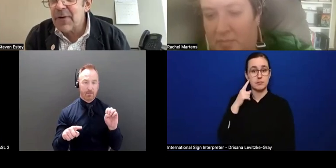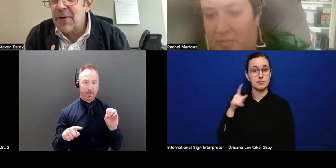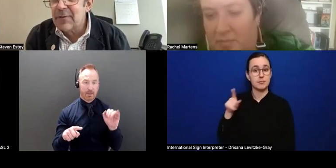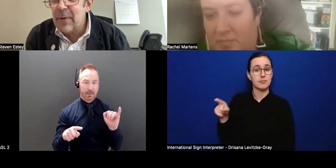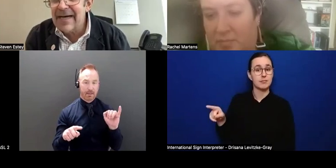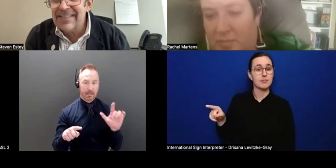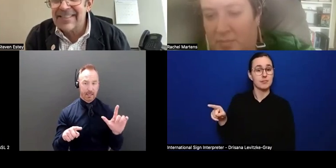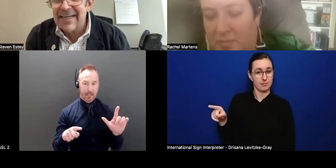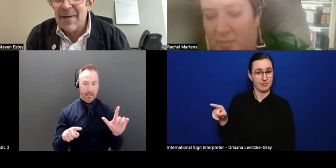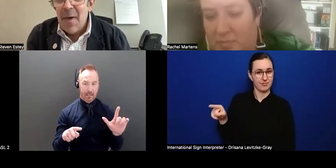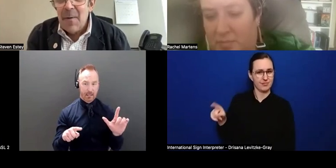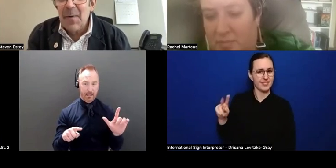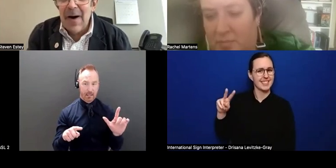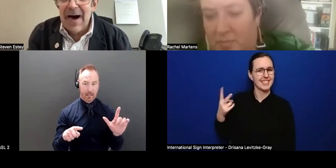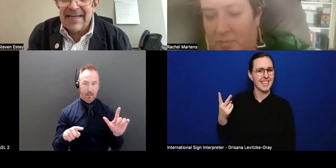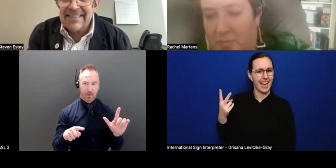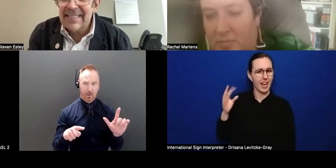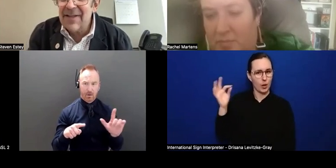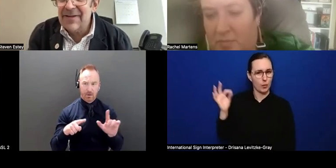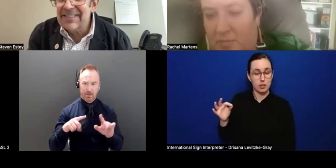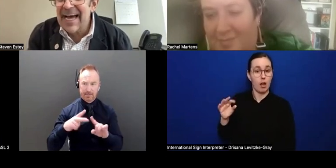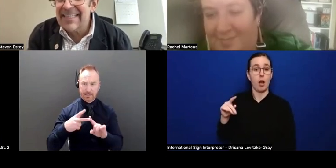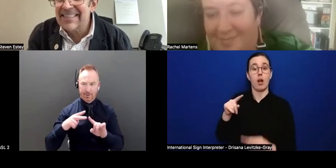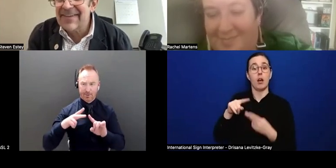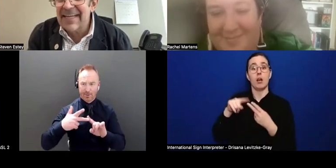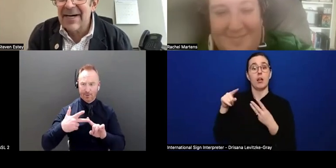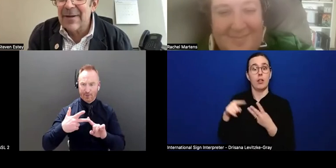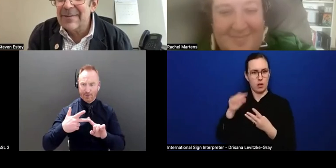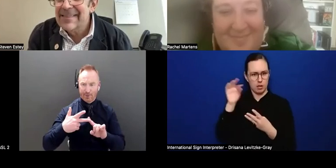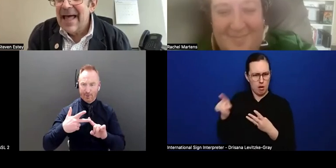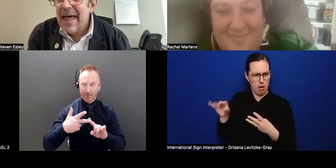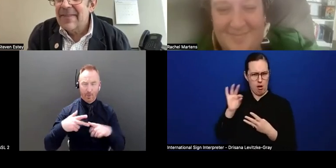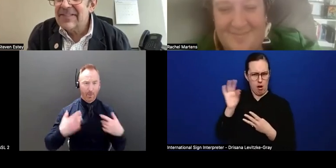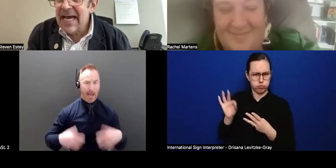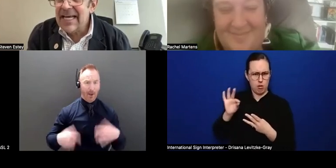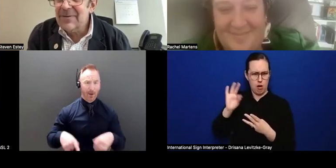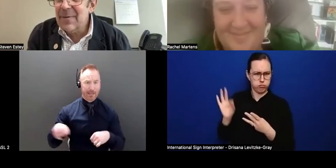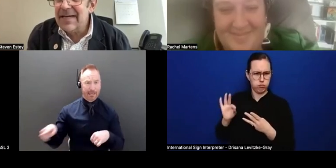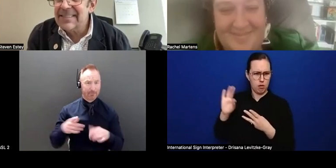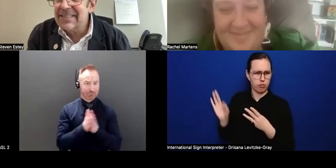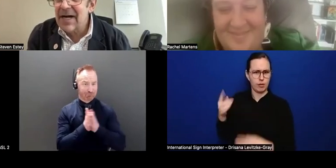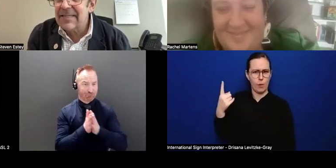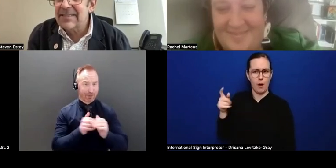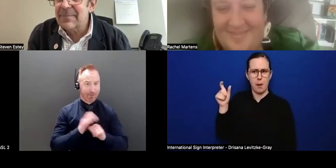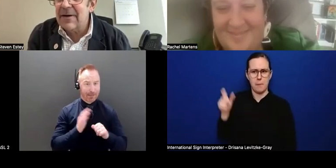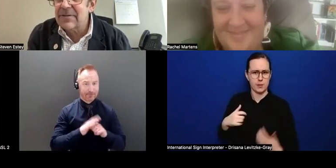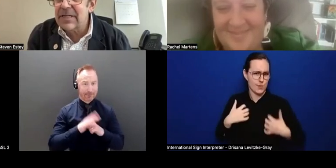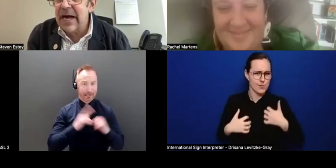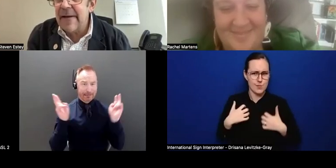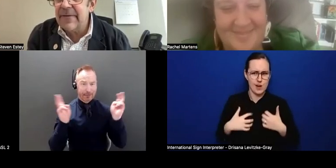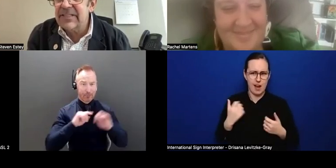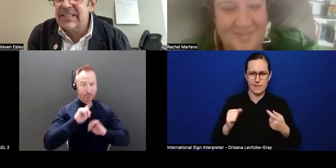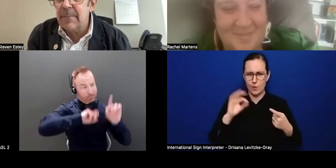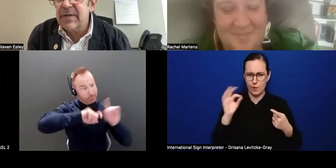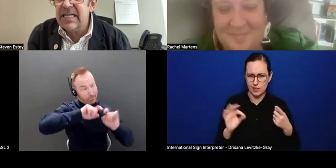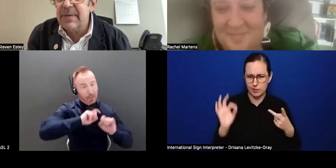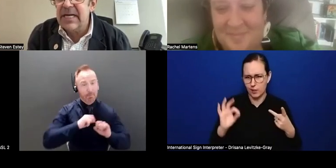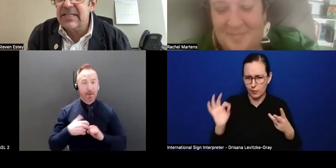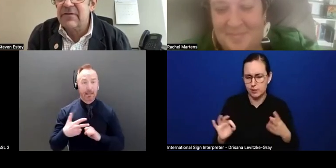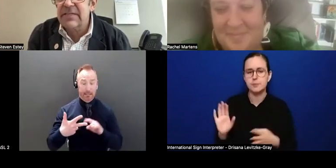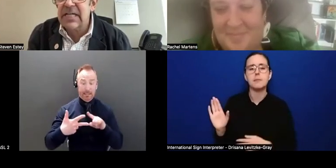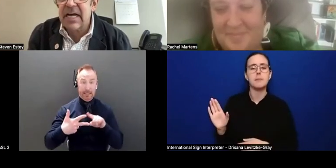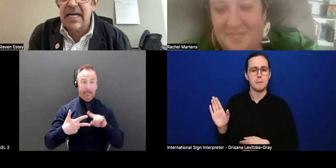now third question. Boy, enthusiastic fellow. The second question talks about the